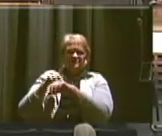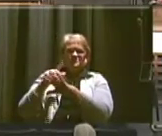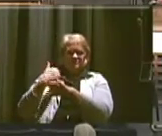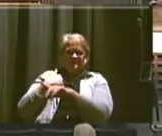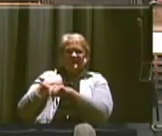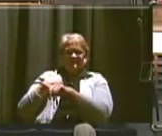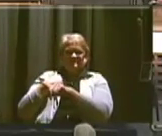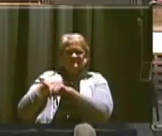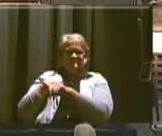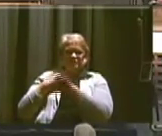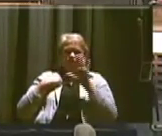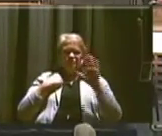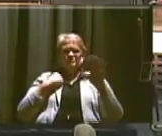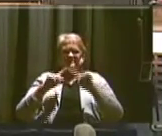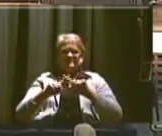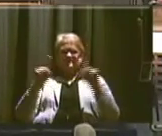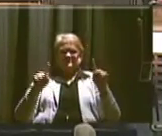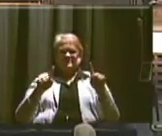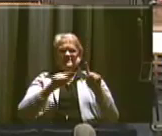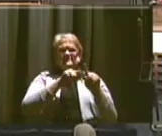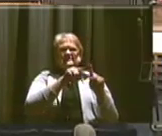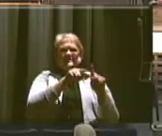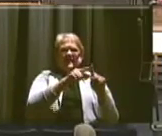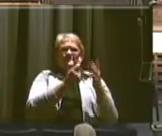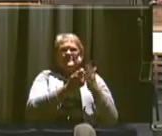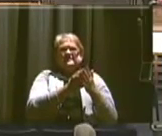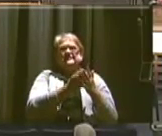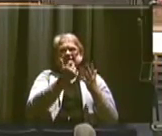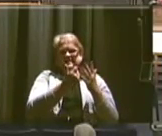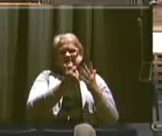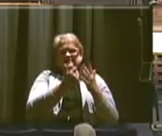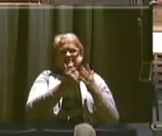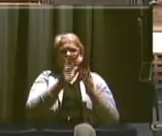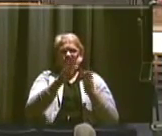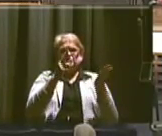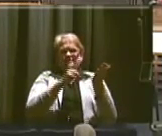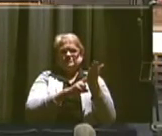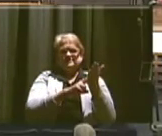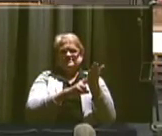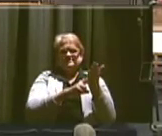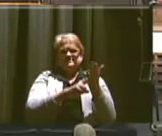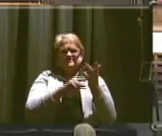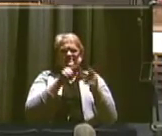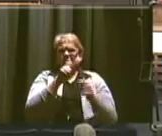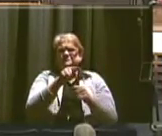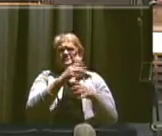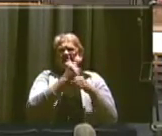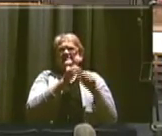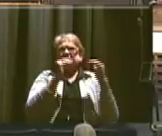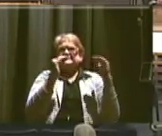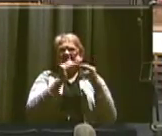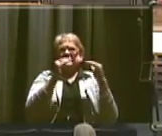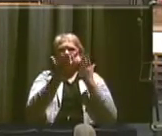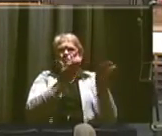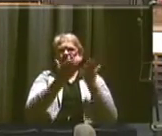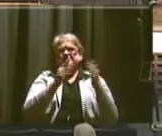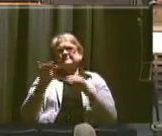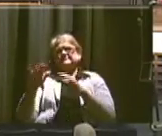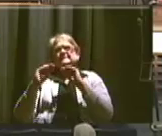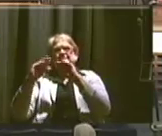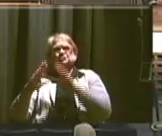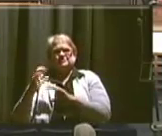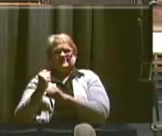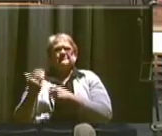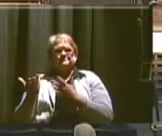everybody in the district be provided. She's asked that that be deleted so that she gets the same services and has the same